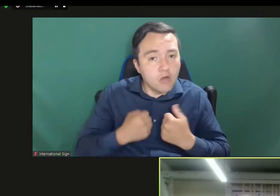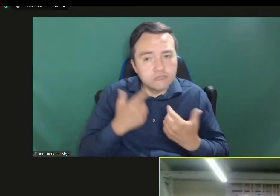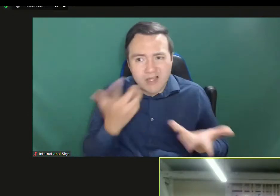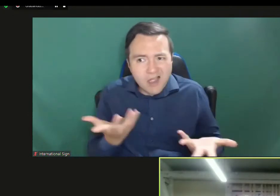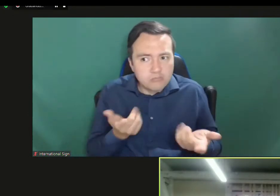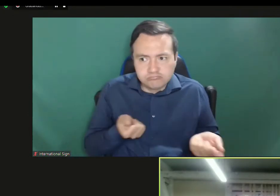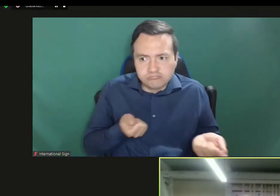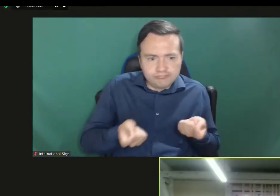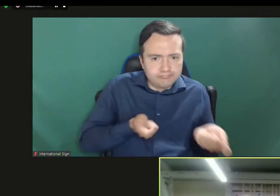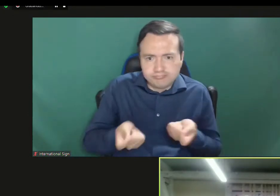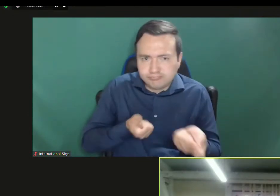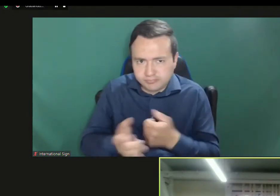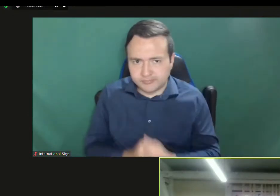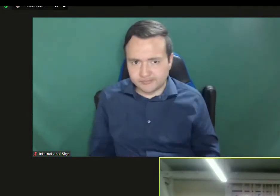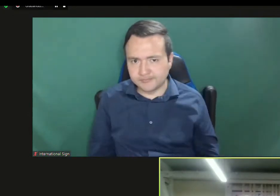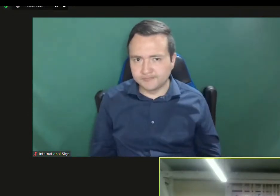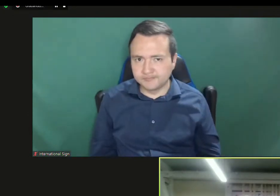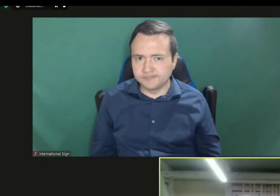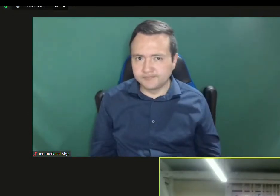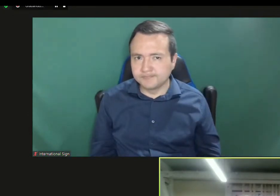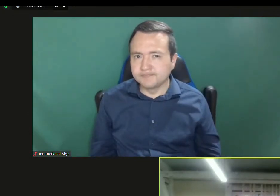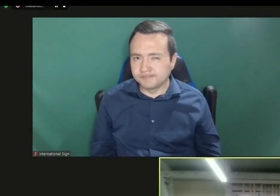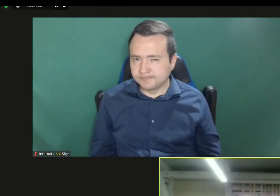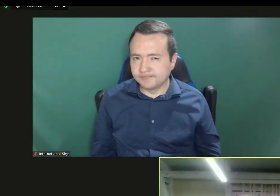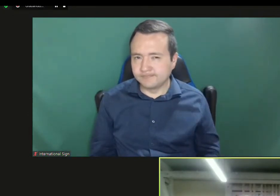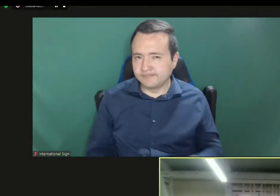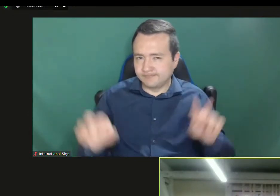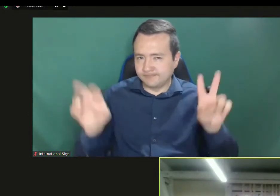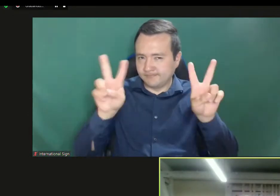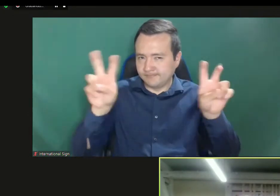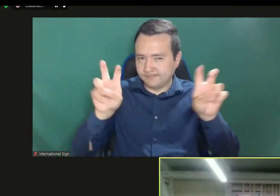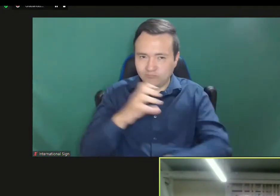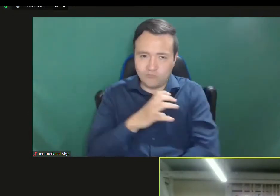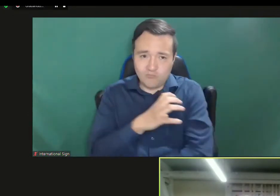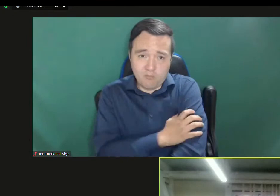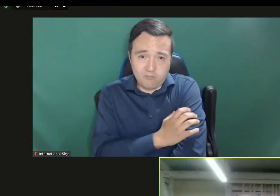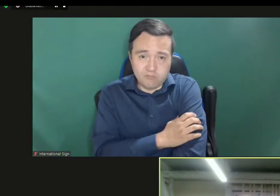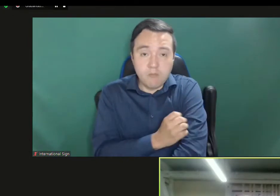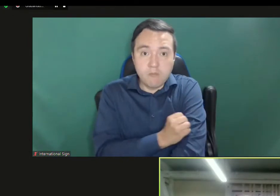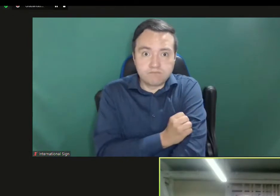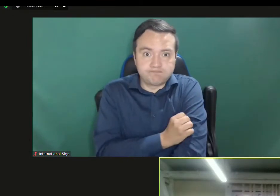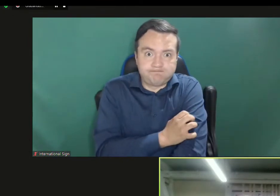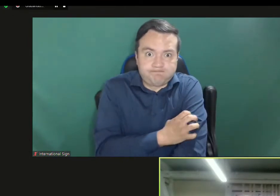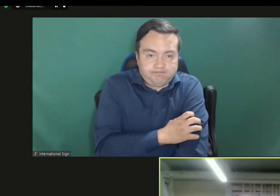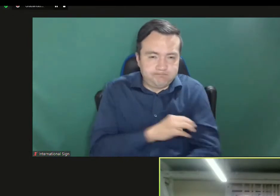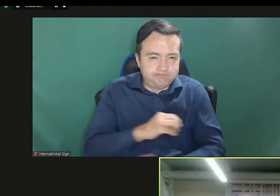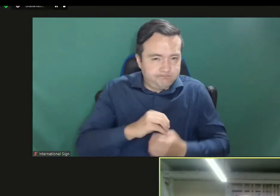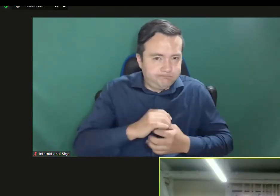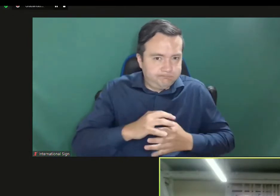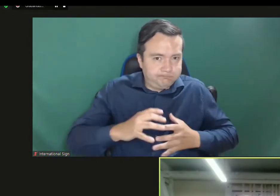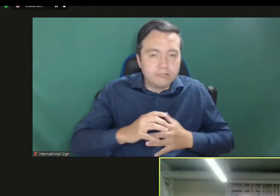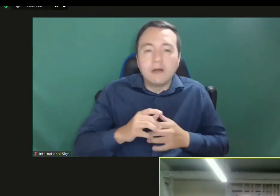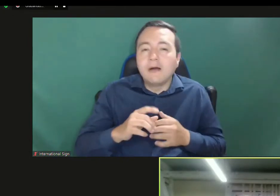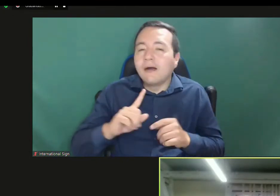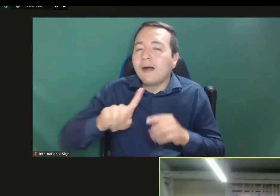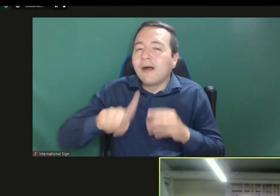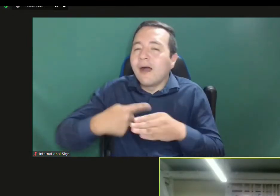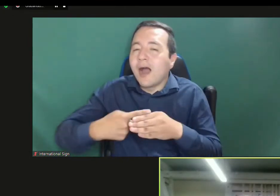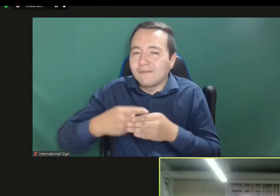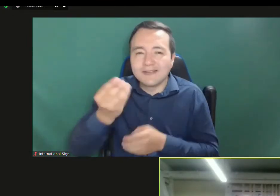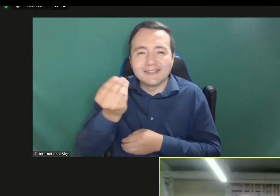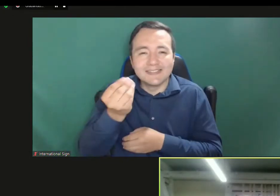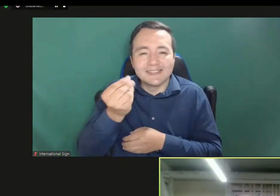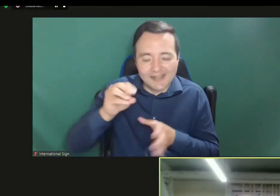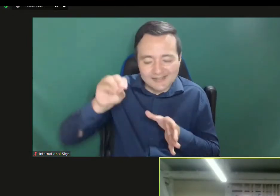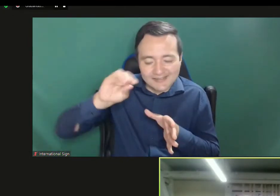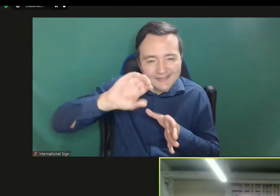Usakayu Notu, which means reduce your salt intake to reduce your morbidity, were developed in the context of the Salt